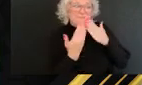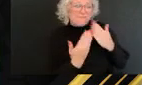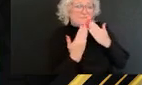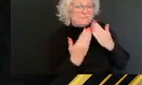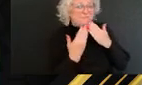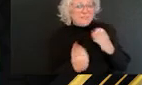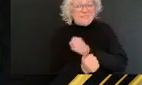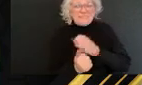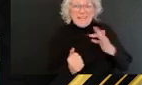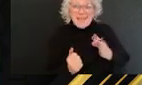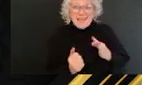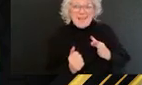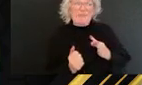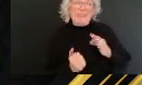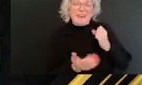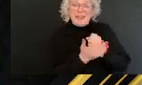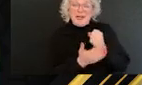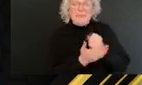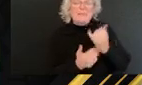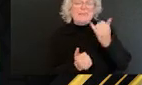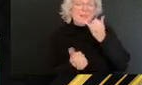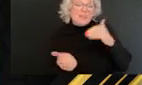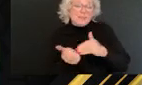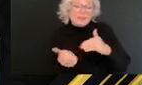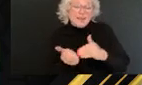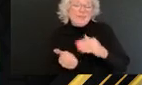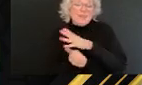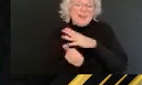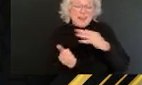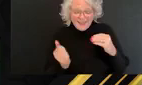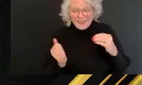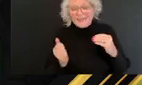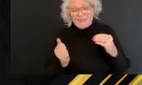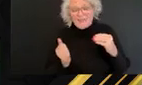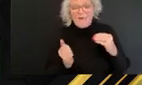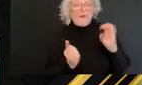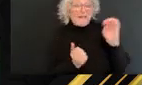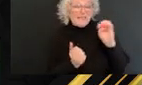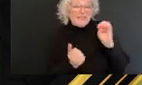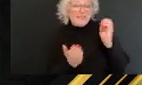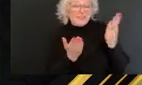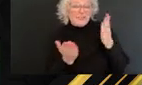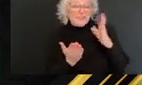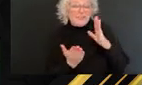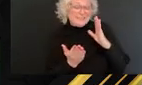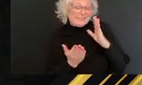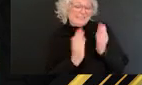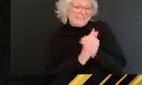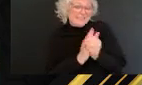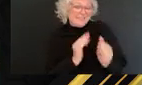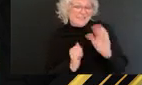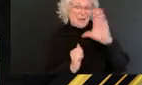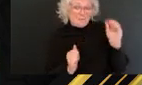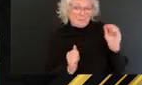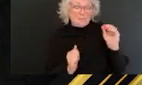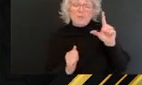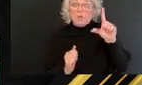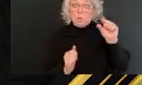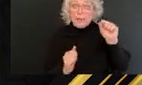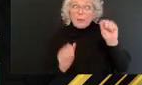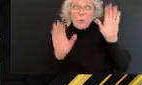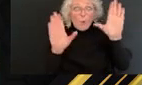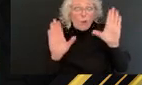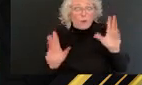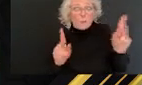all the employees who have helped make Telephone Doctor and e-learning customer serviceskills.com what it is today. We have